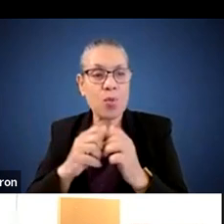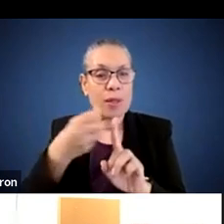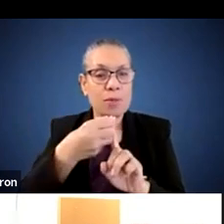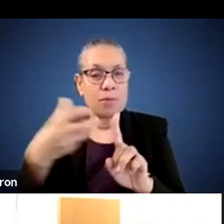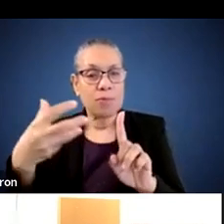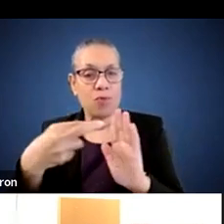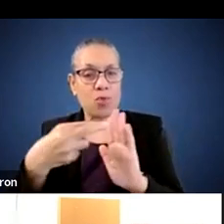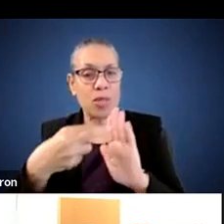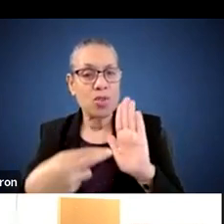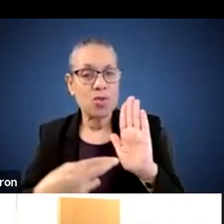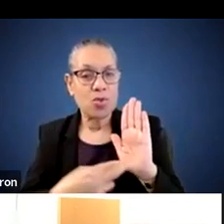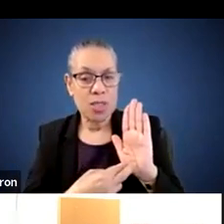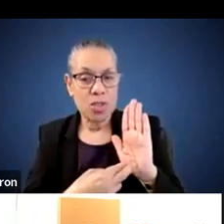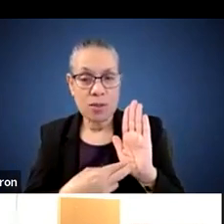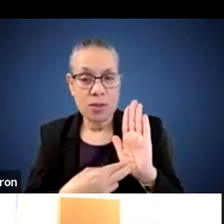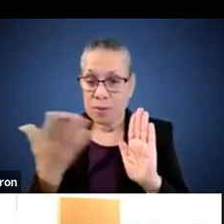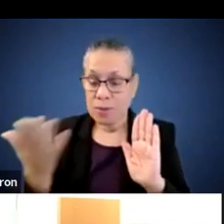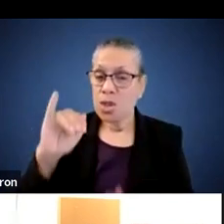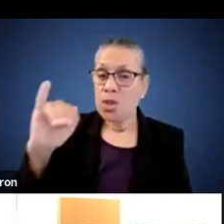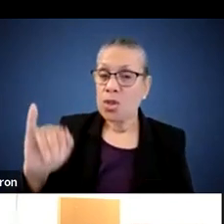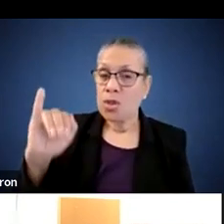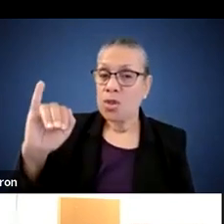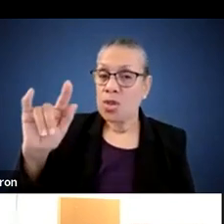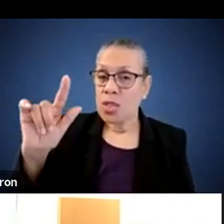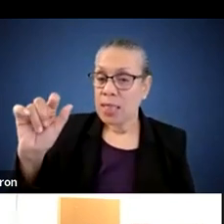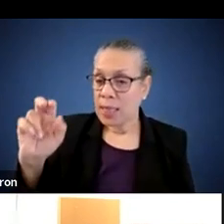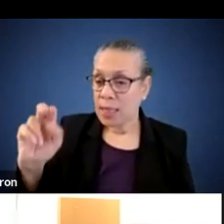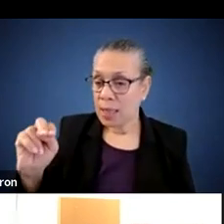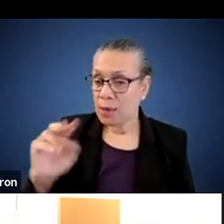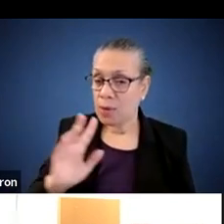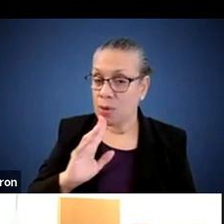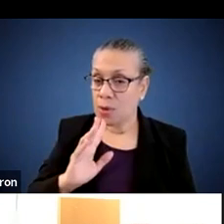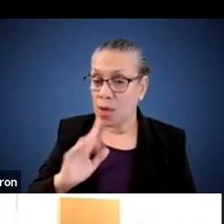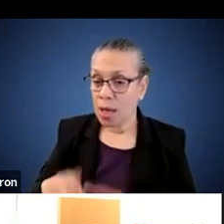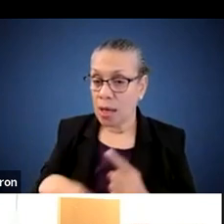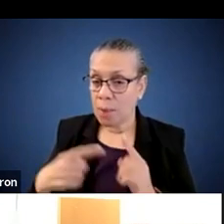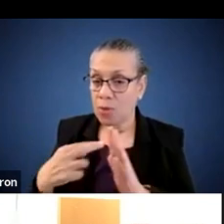couple of words about that as well Jillian could you share a little bit more about registration